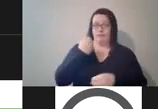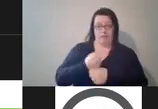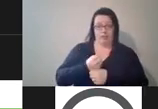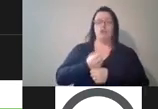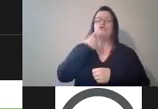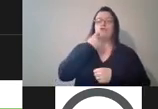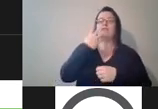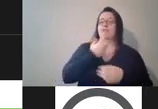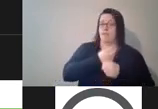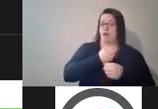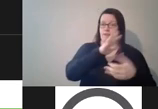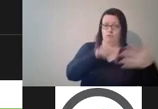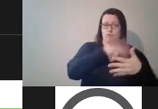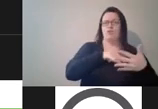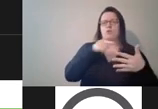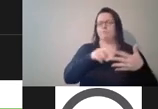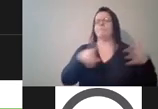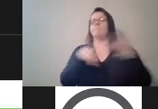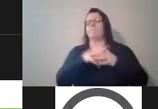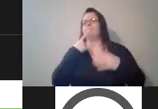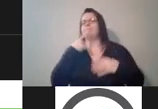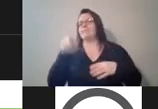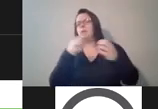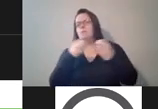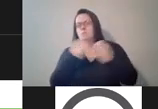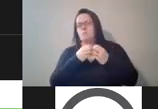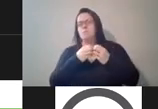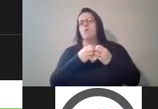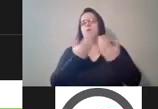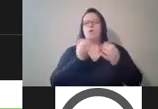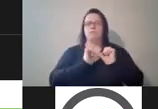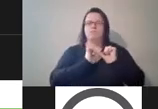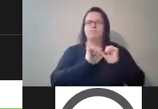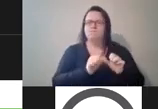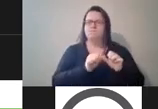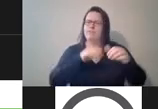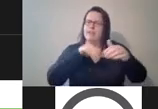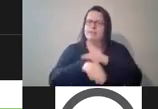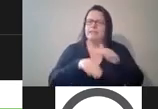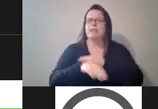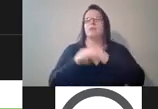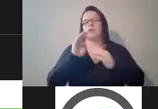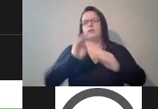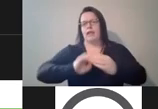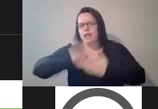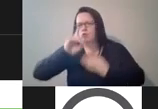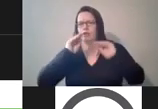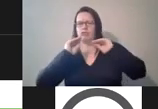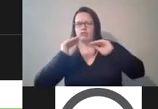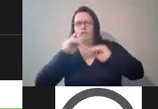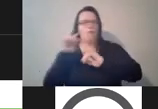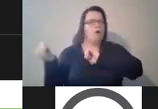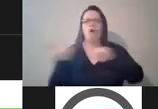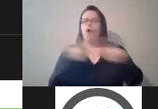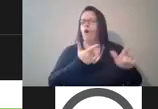be more consistent, accessible, and robust education for all professionals